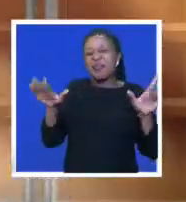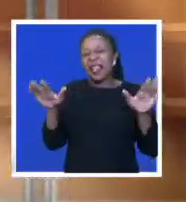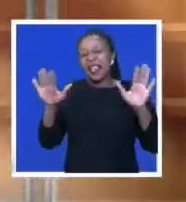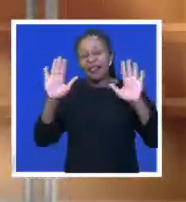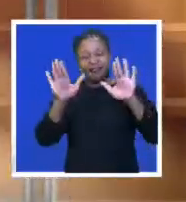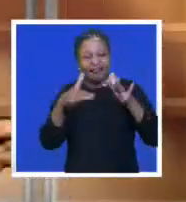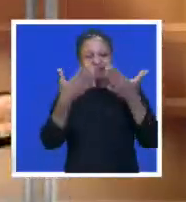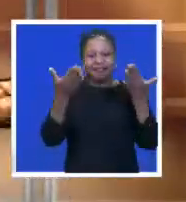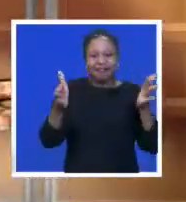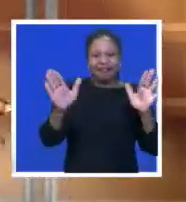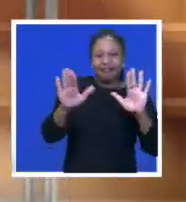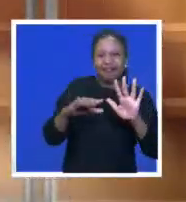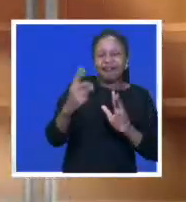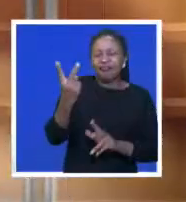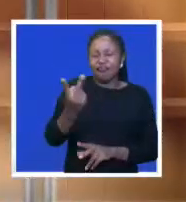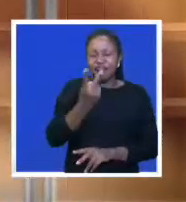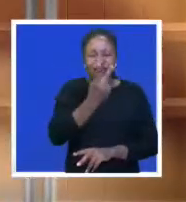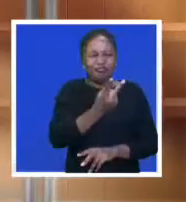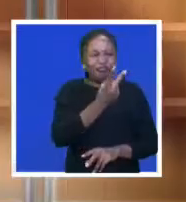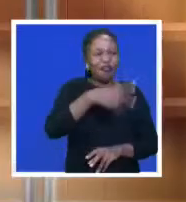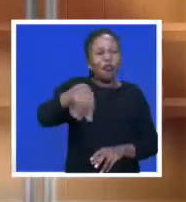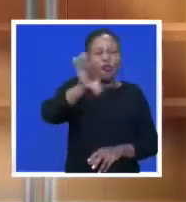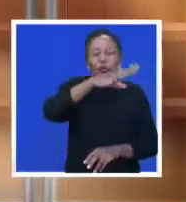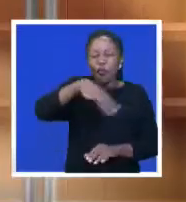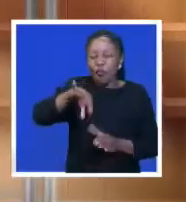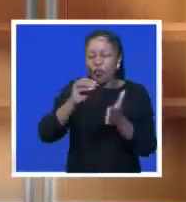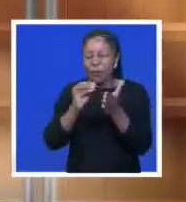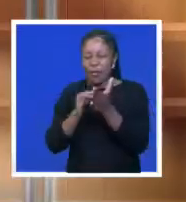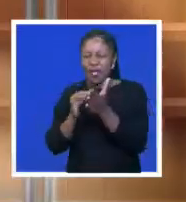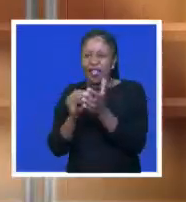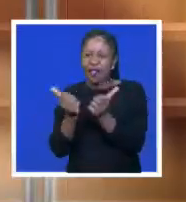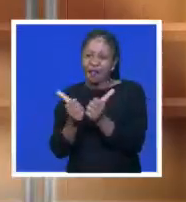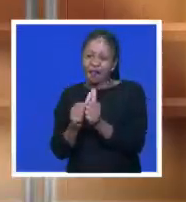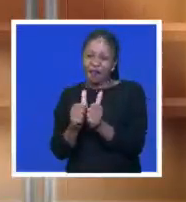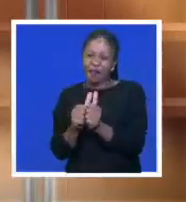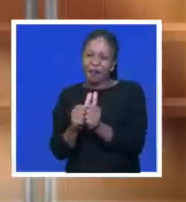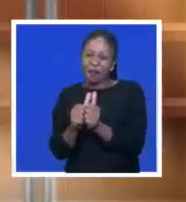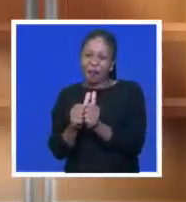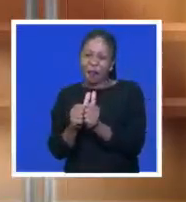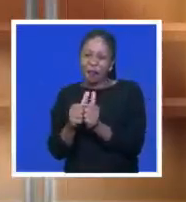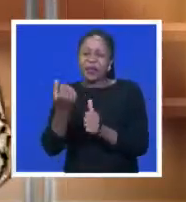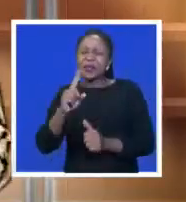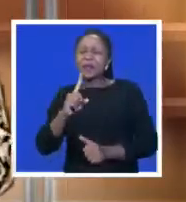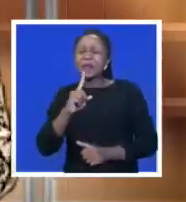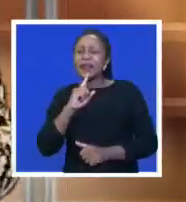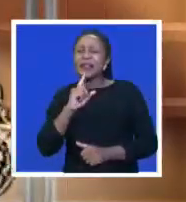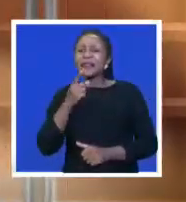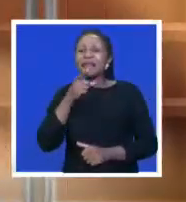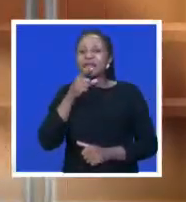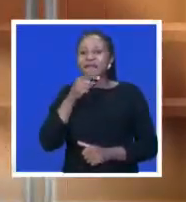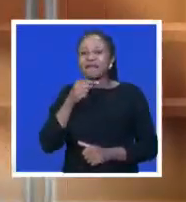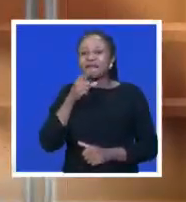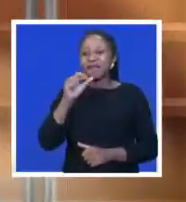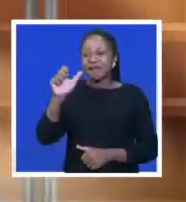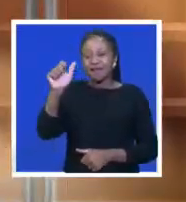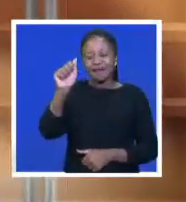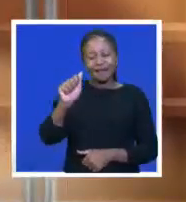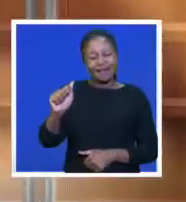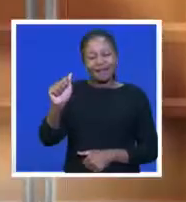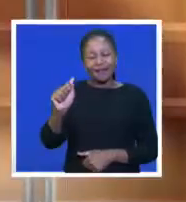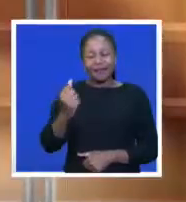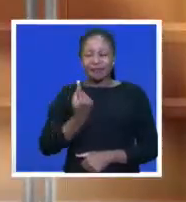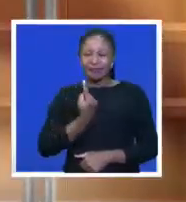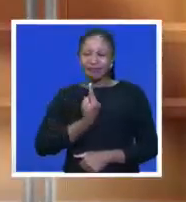together and everybody could get along. But Adam was not happy at that time because he did not